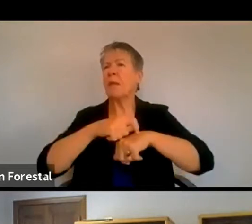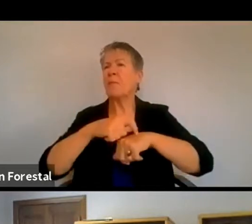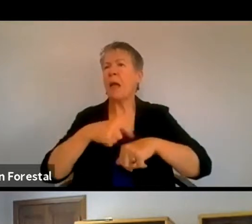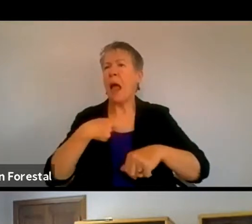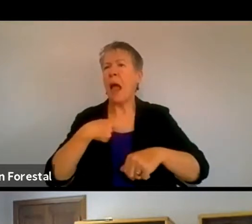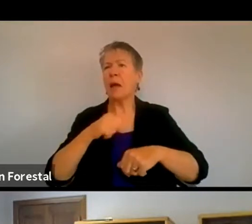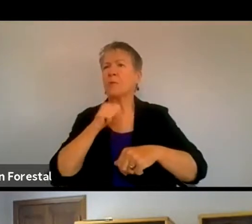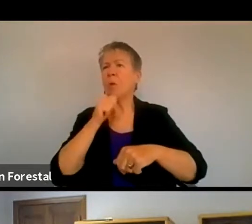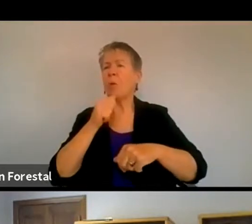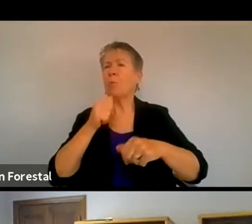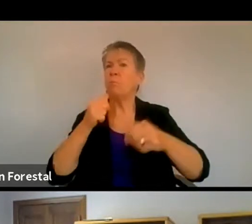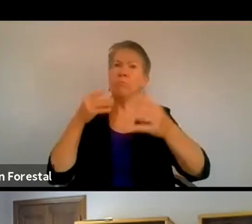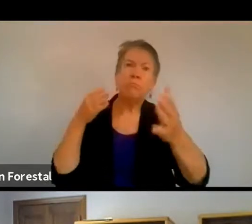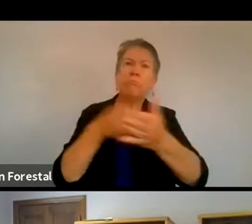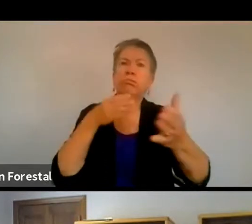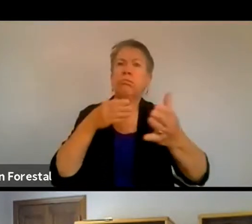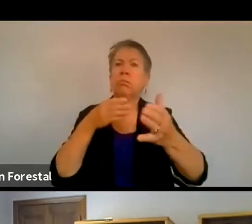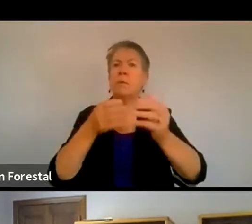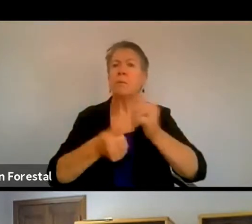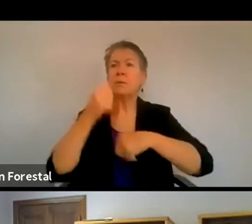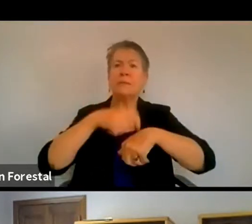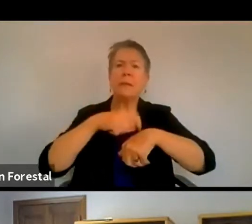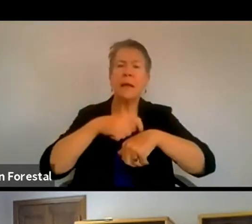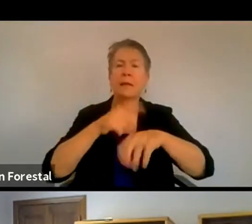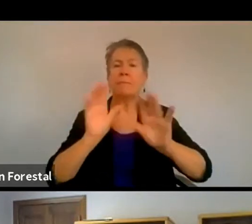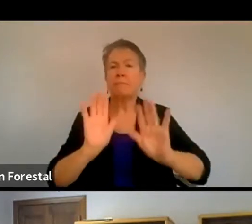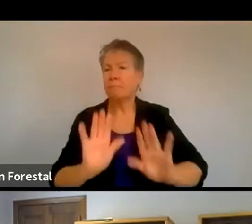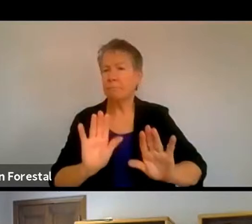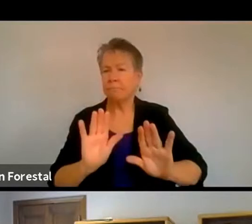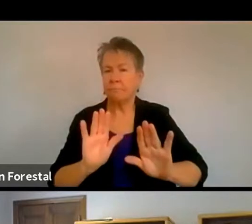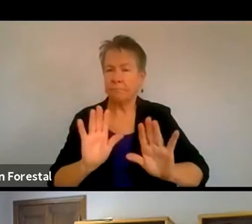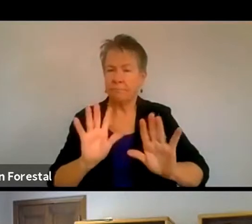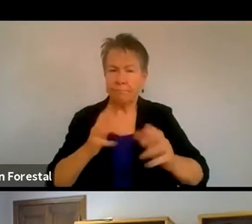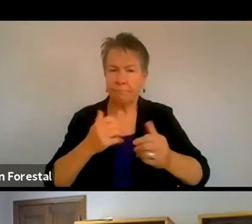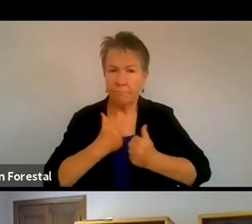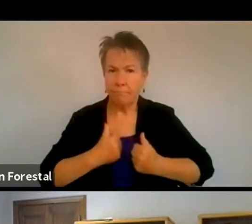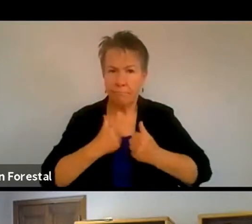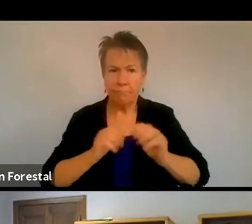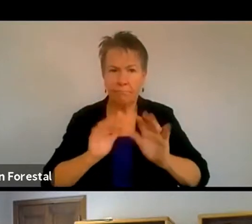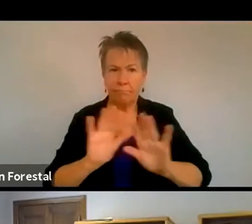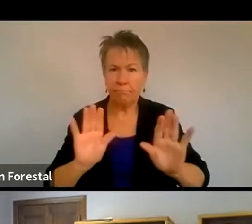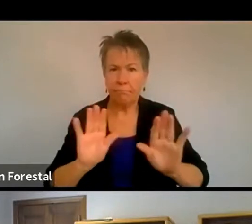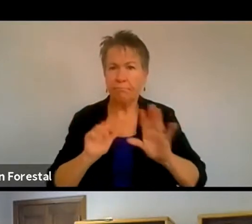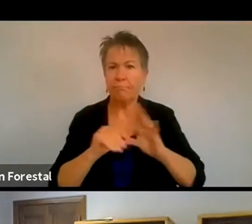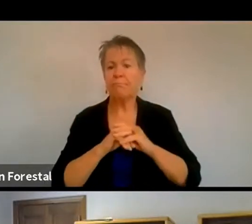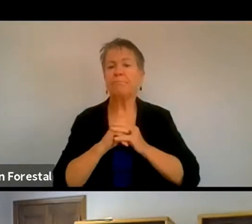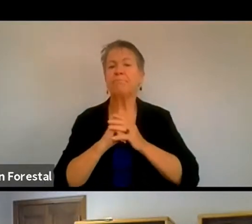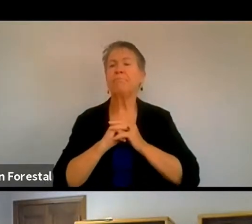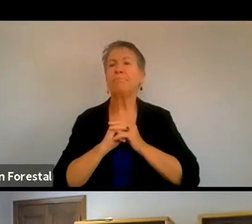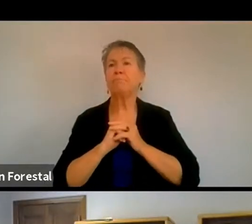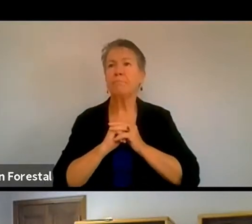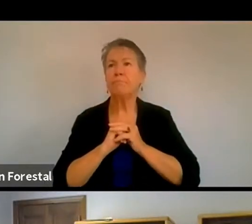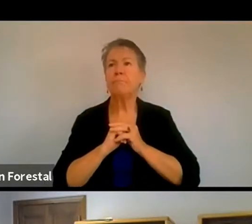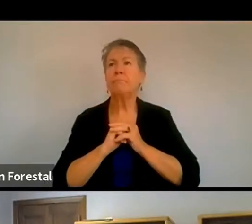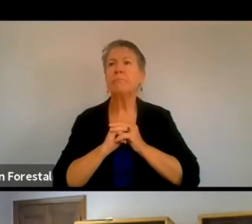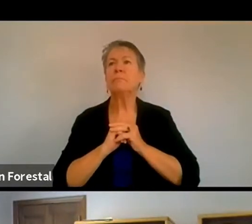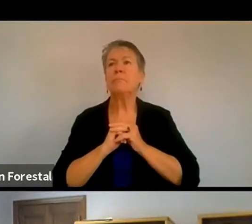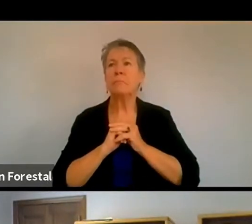And again, I promise you we'll follow up with you if we don't get to your question. Okay, we'll go to Brendan